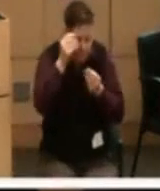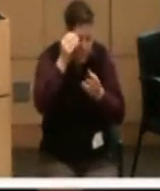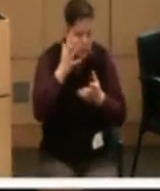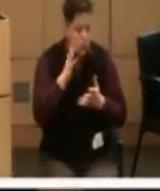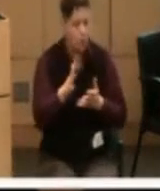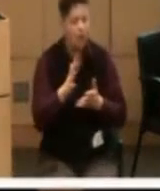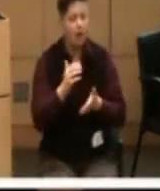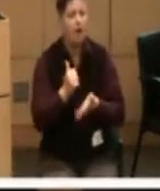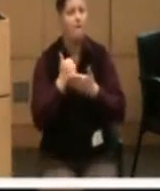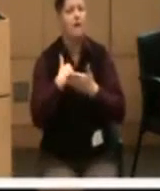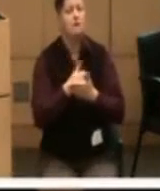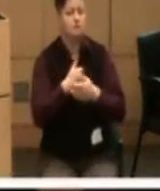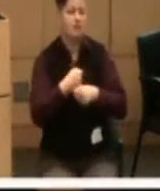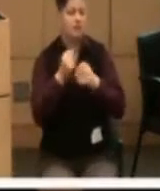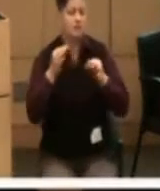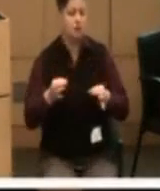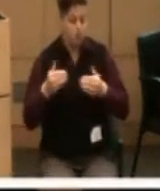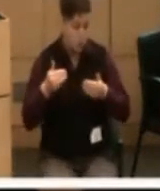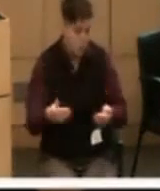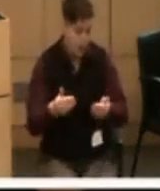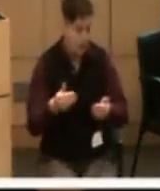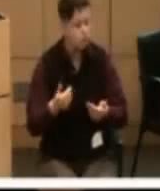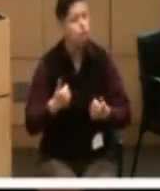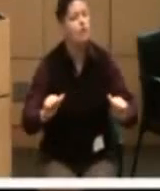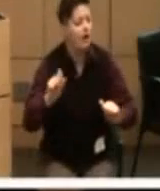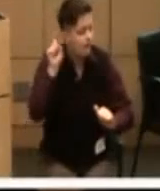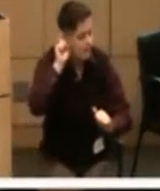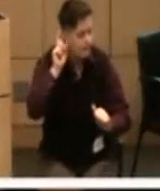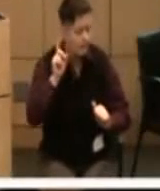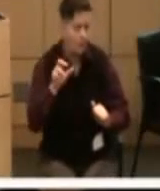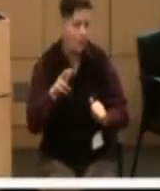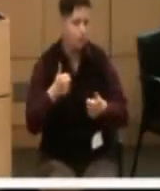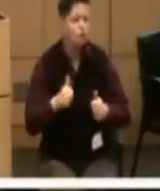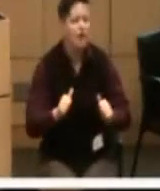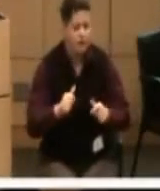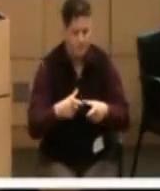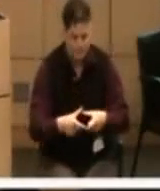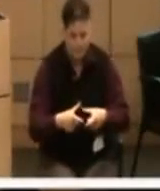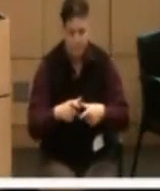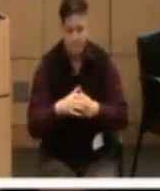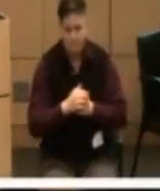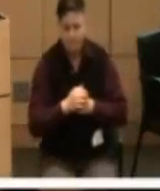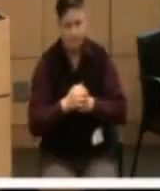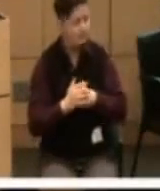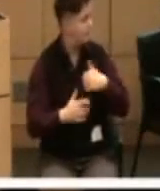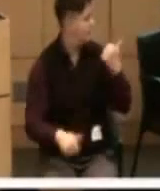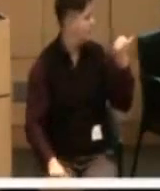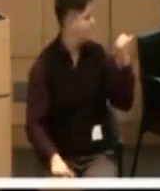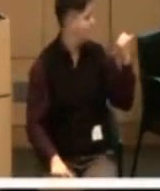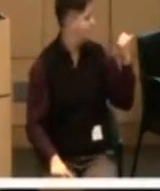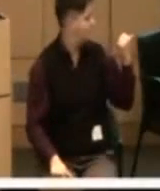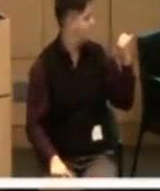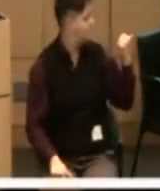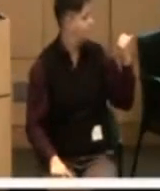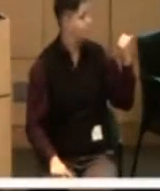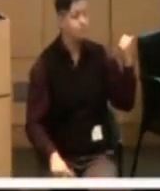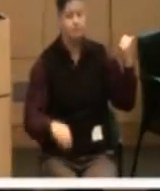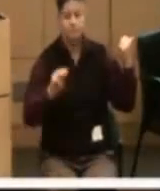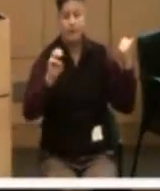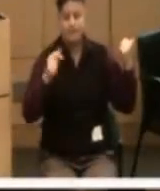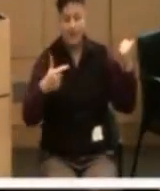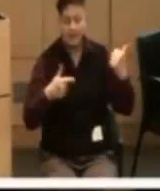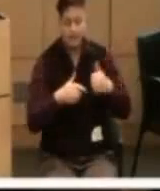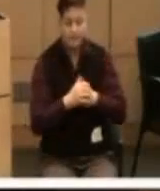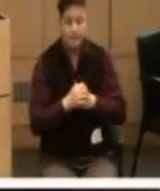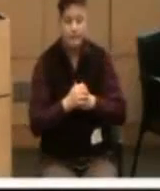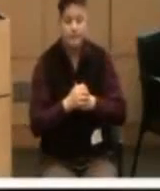us, especially if they're not wearing a device at the time. And I also think there's one aspect that, especially in early intervention, that you all get